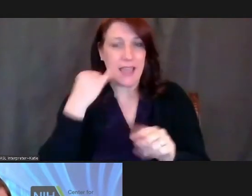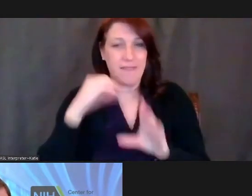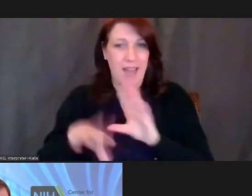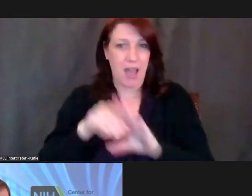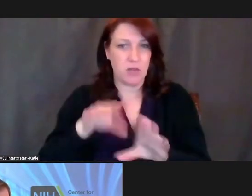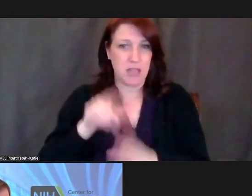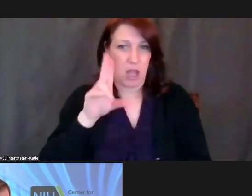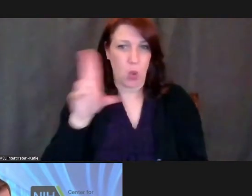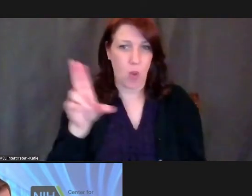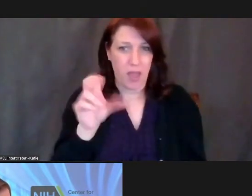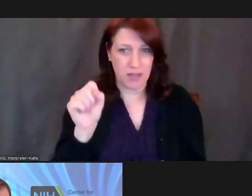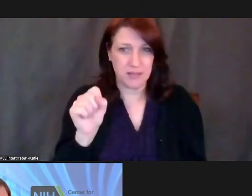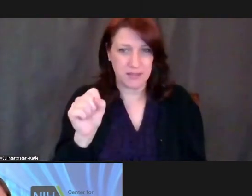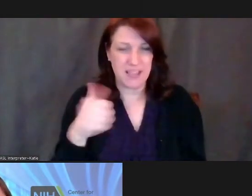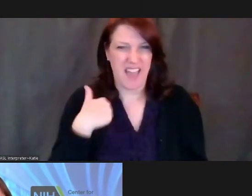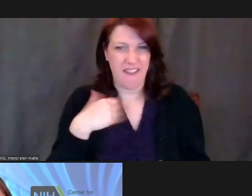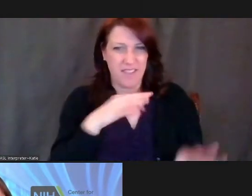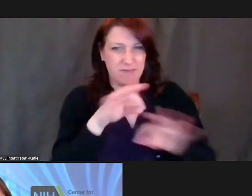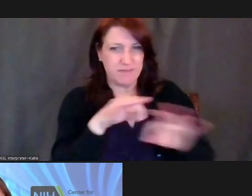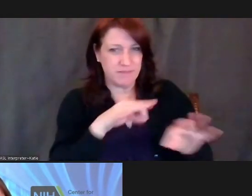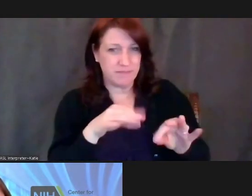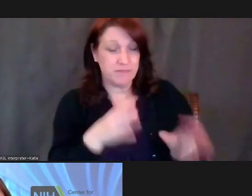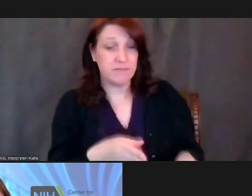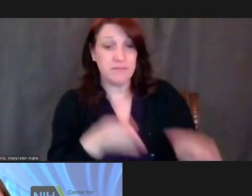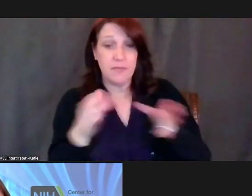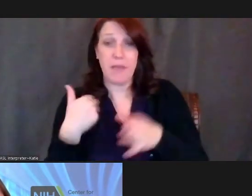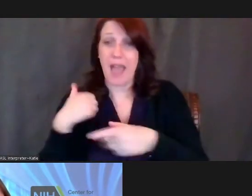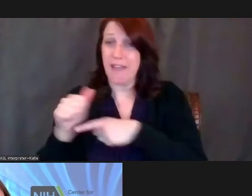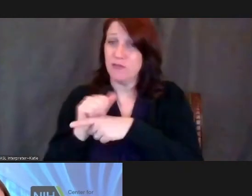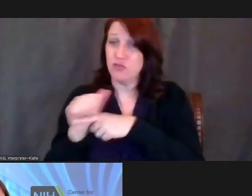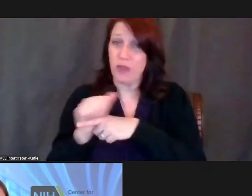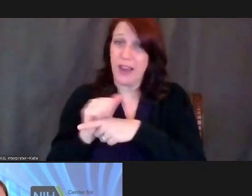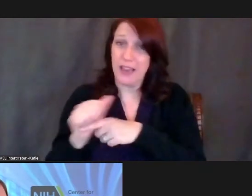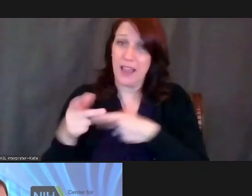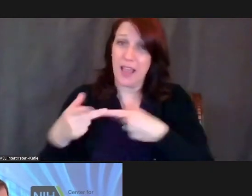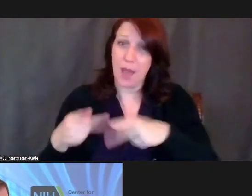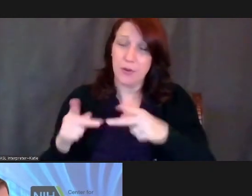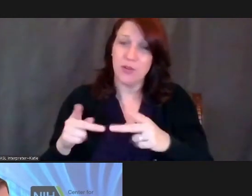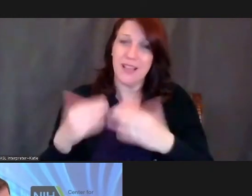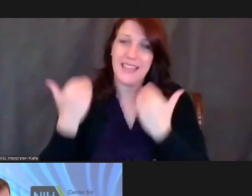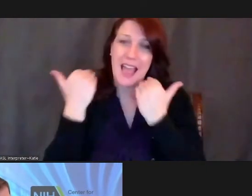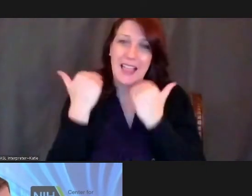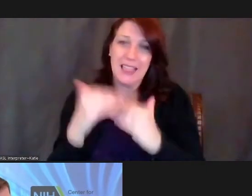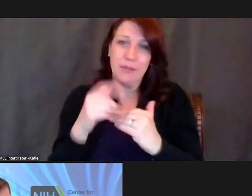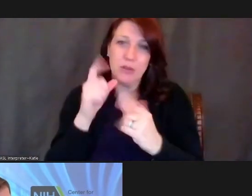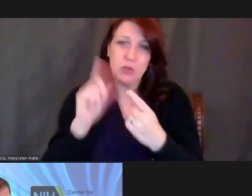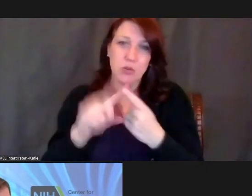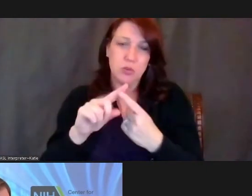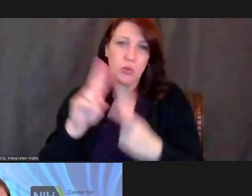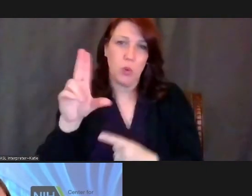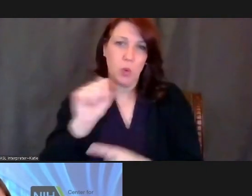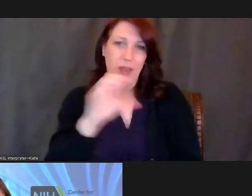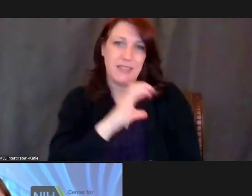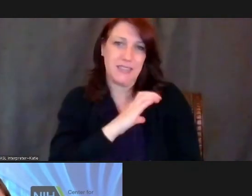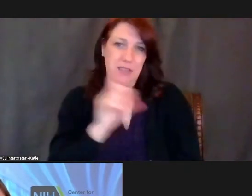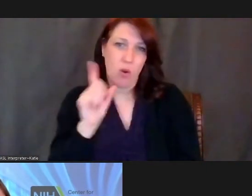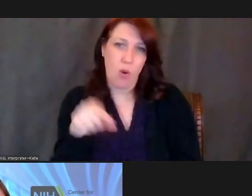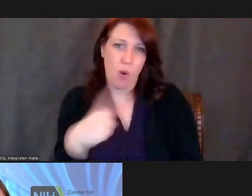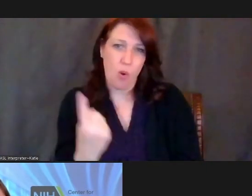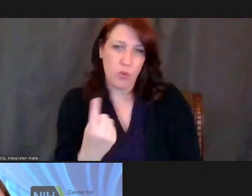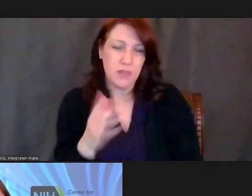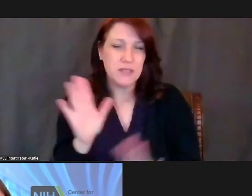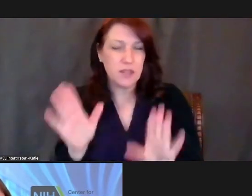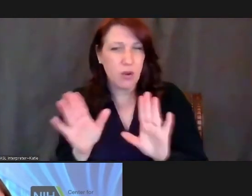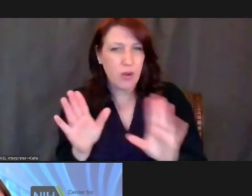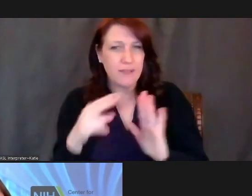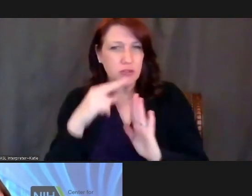also are a lot of training opportunities that limit the eligibility to US citizens or permanent residents. So again, this is an area